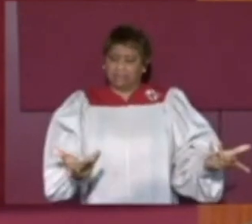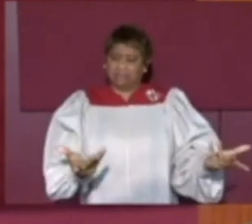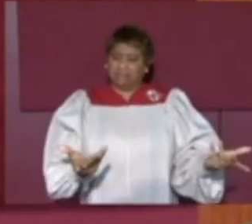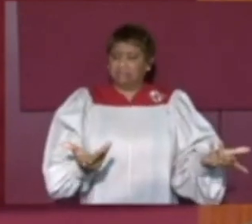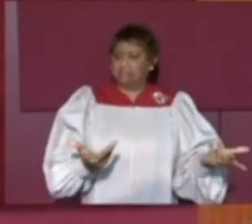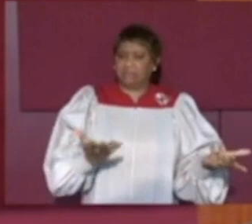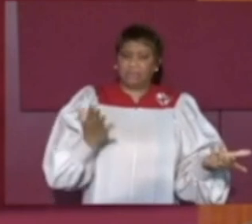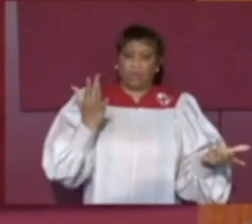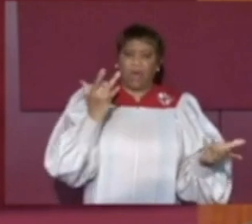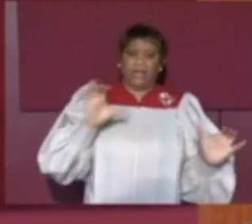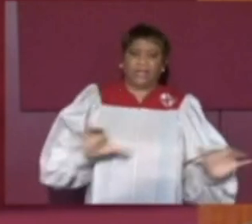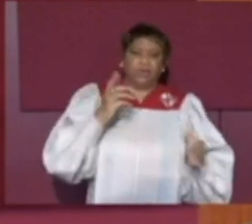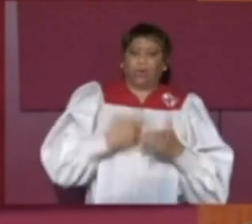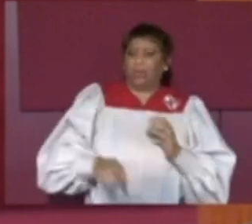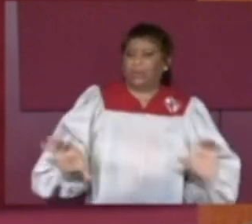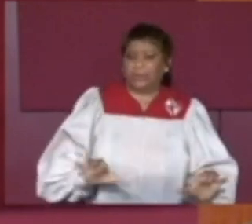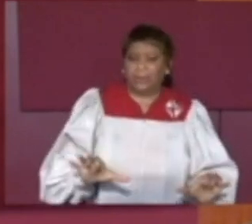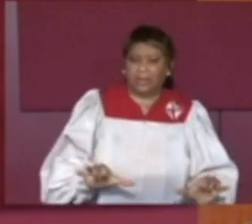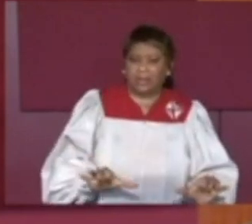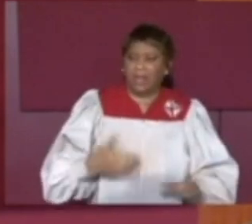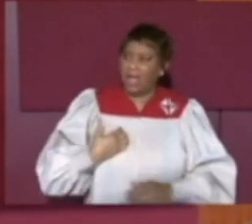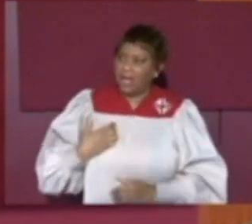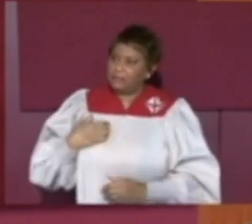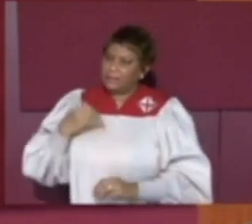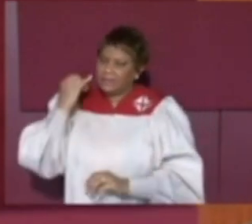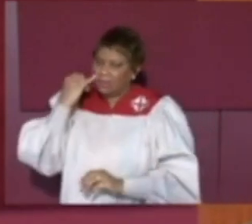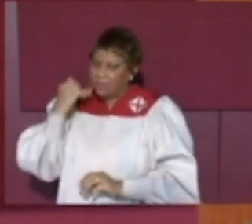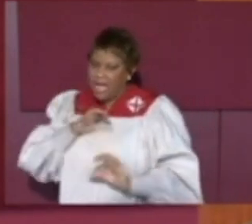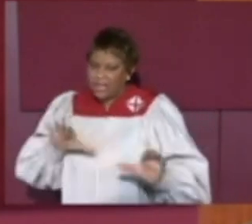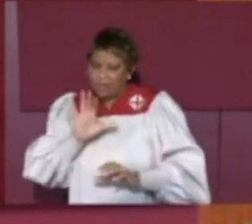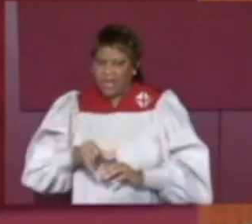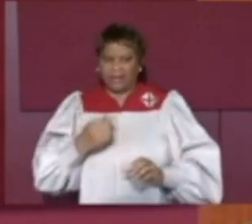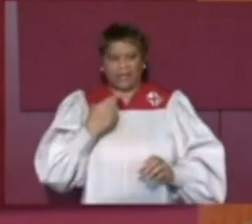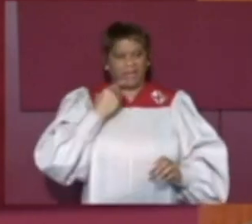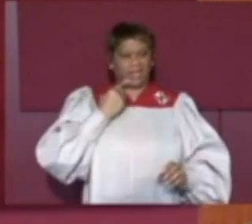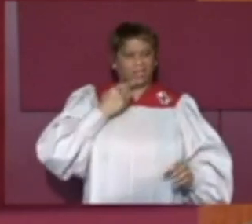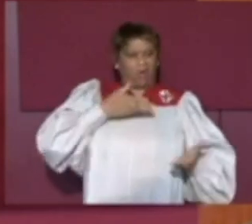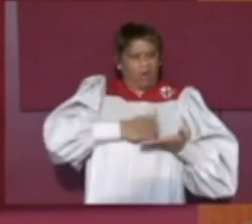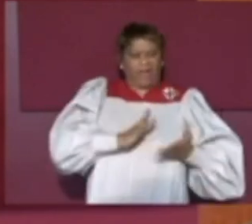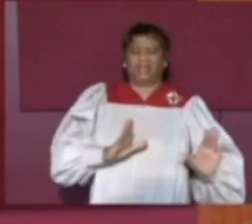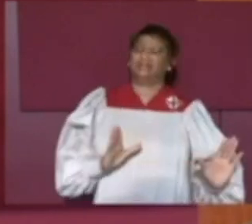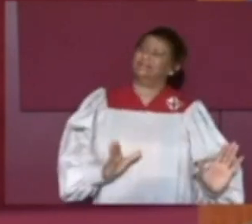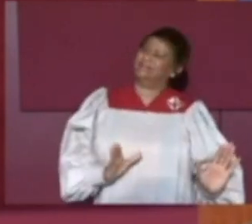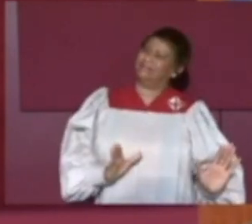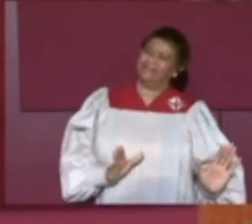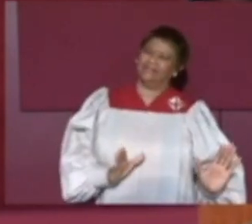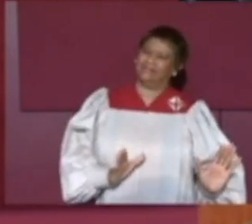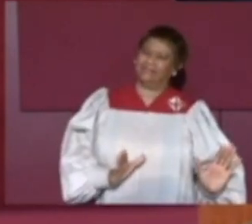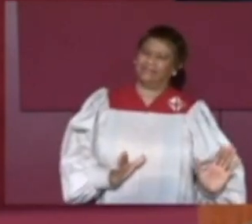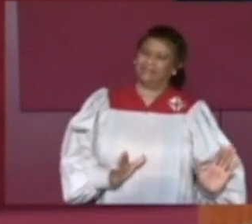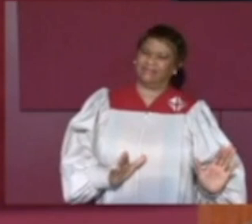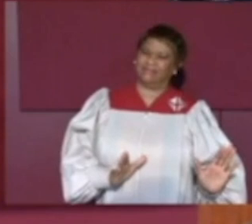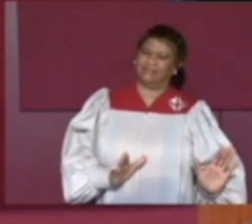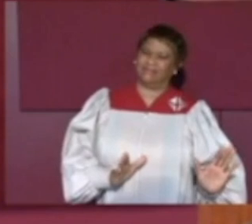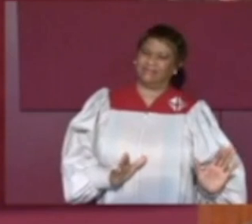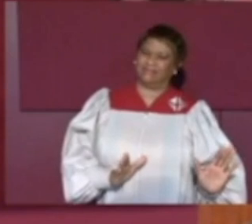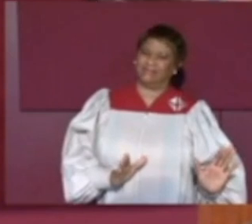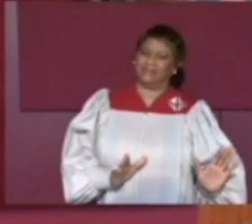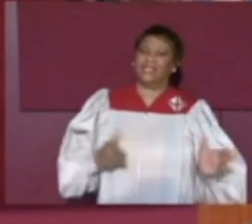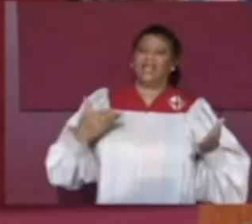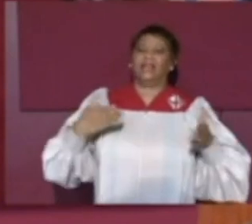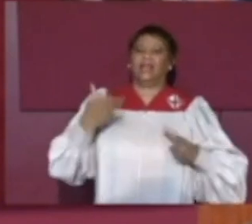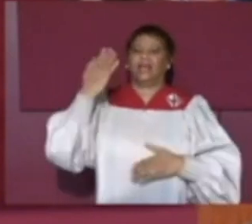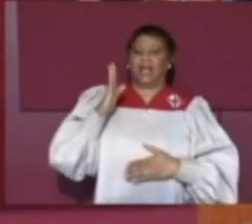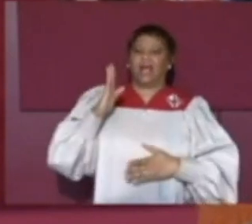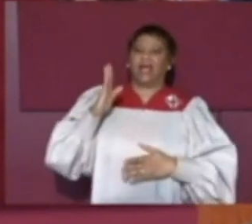It's not, well, if I do that, then they're going to think it's all right. Listen, let God